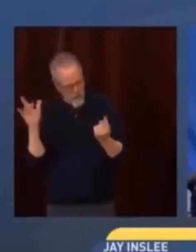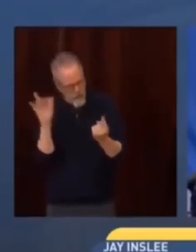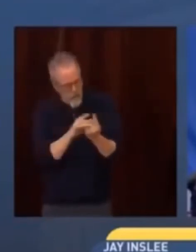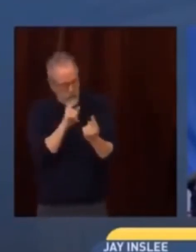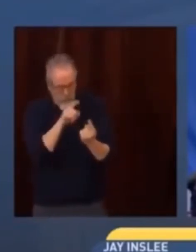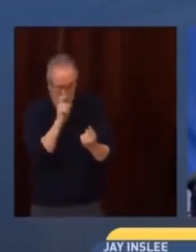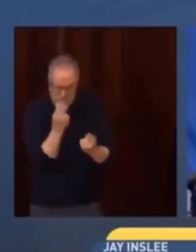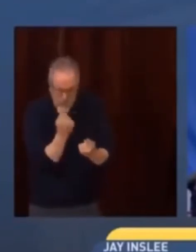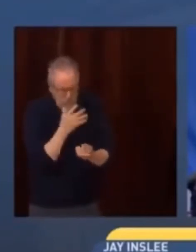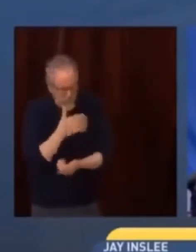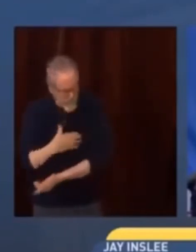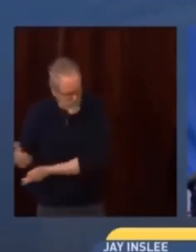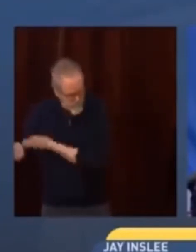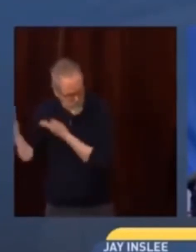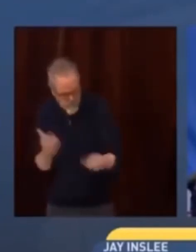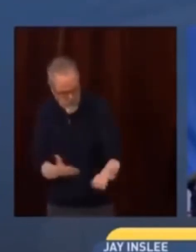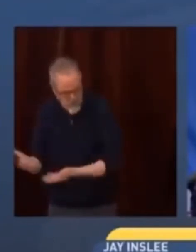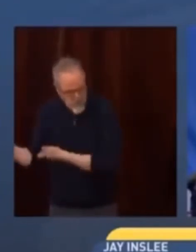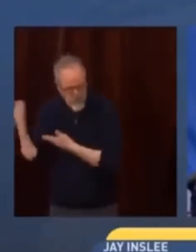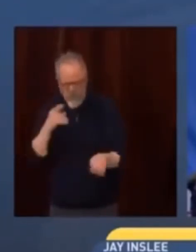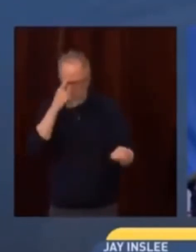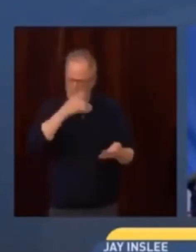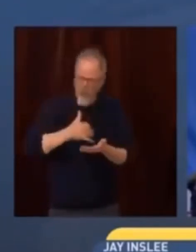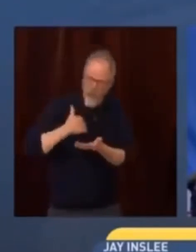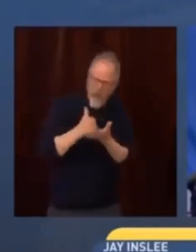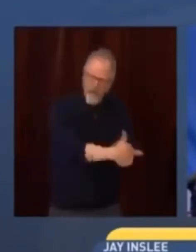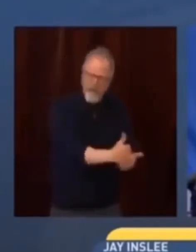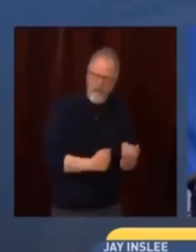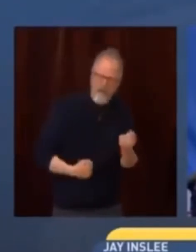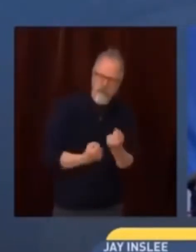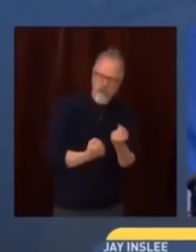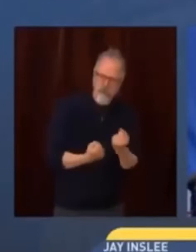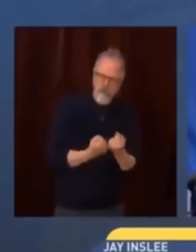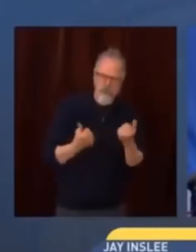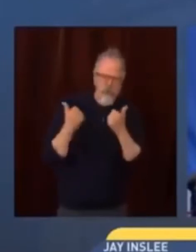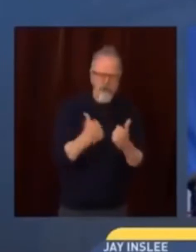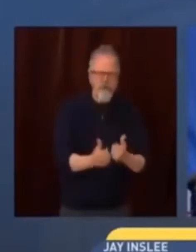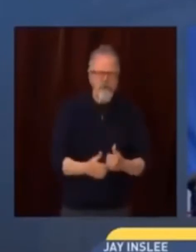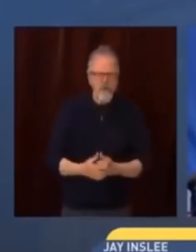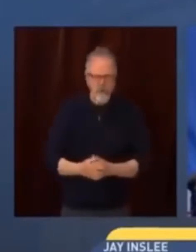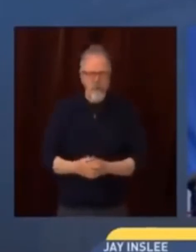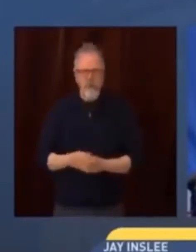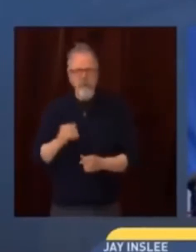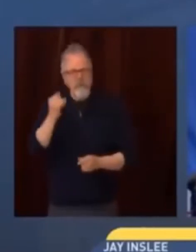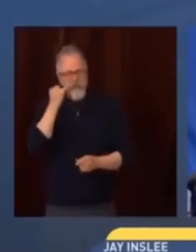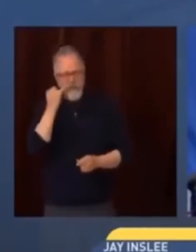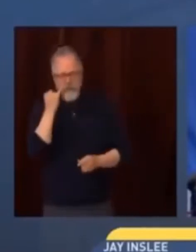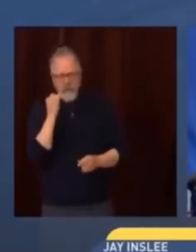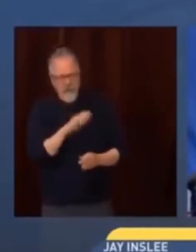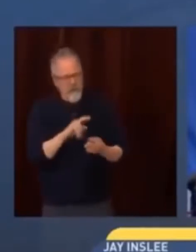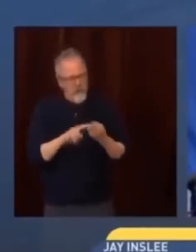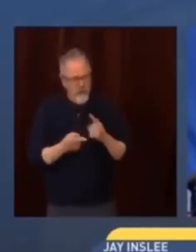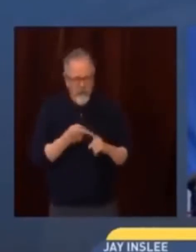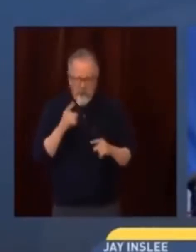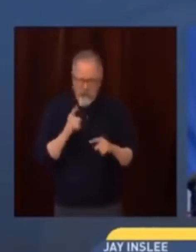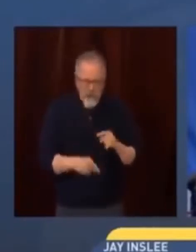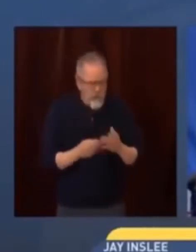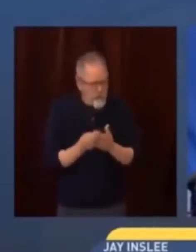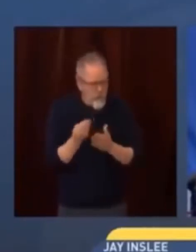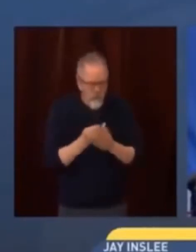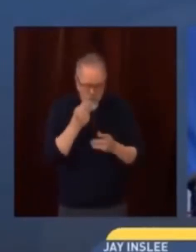the other faring and help them if they if they can't get a friend to do their grocery shopping